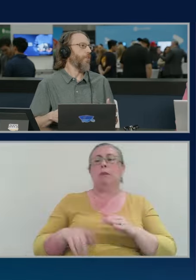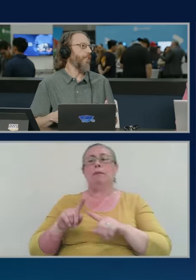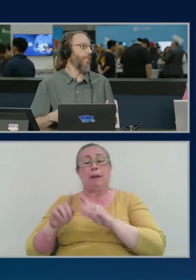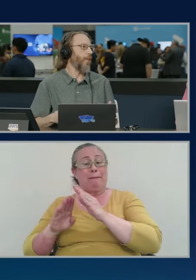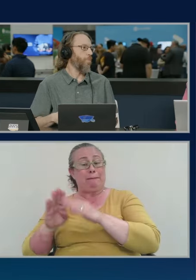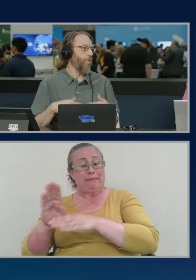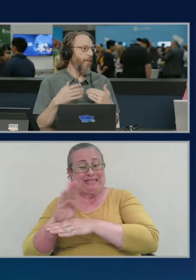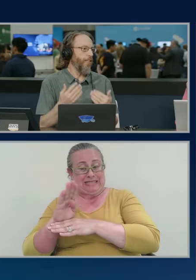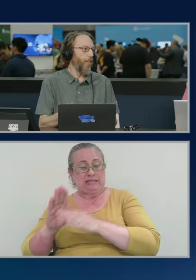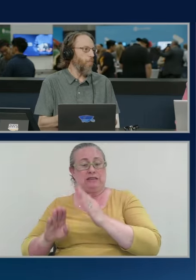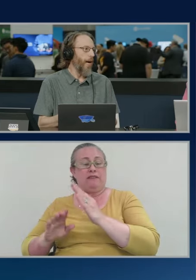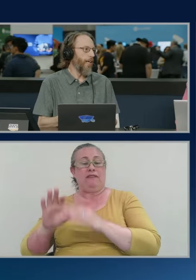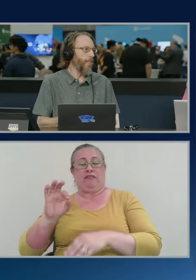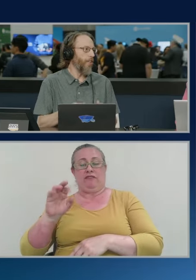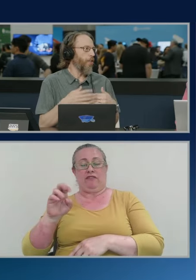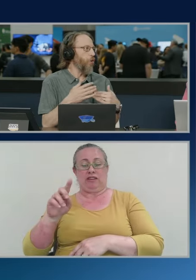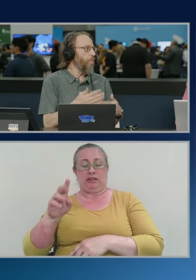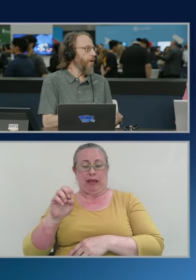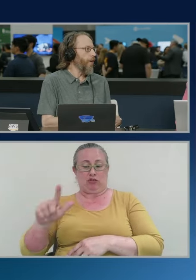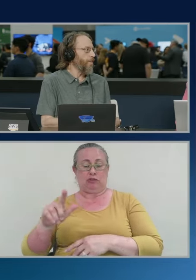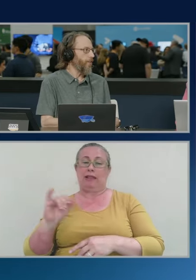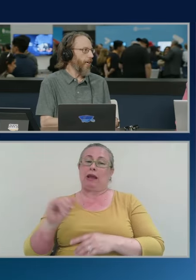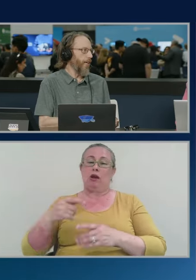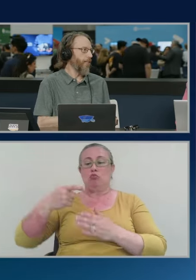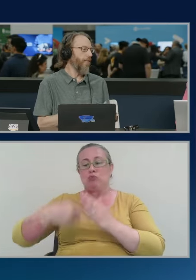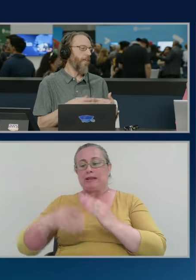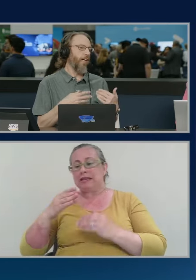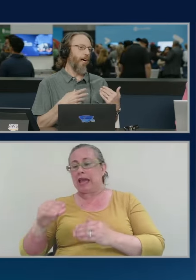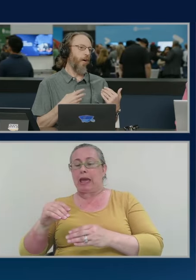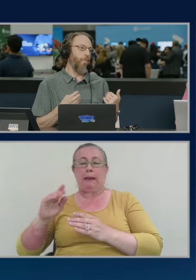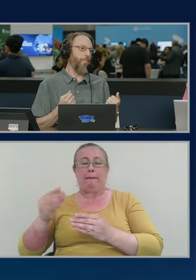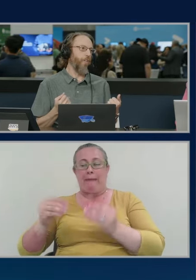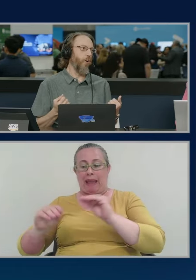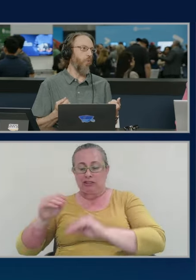So things like pricing and packaging, go-to-market for SaaS.